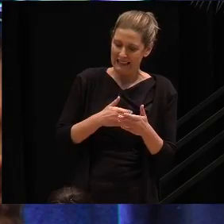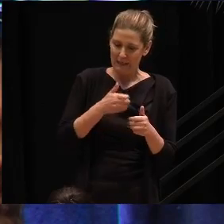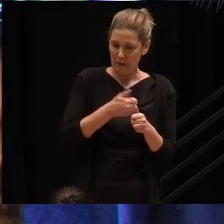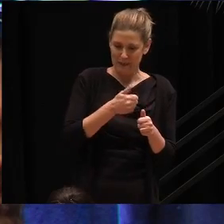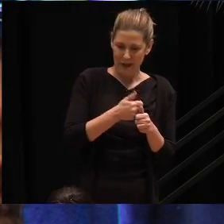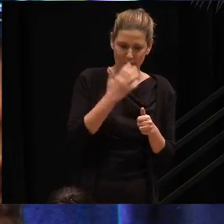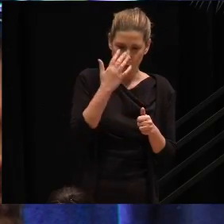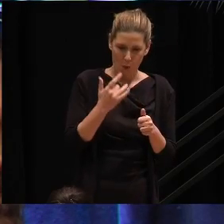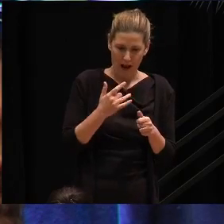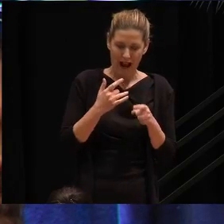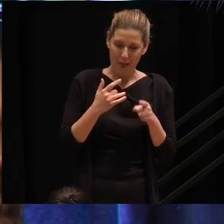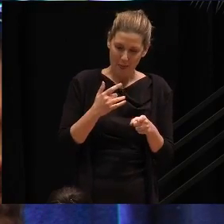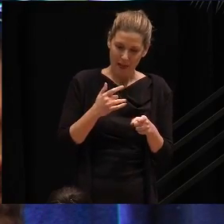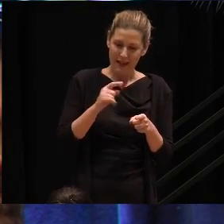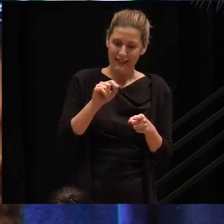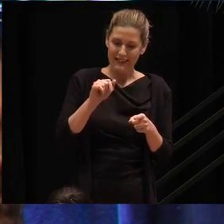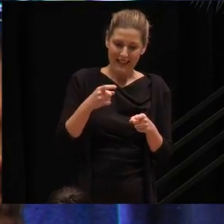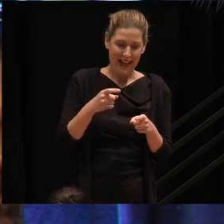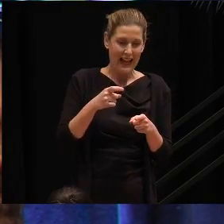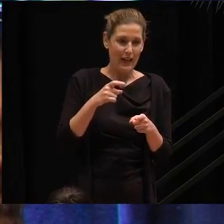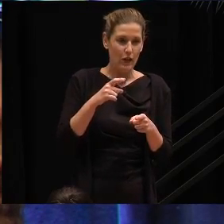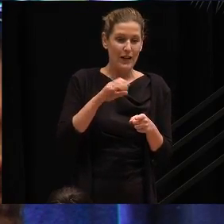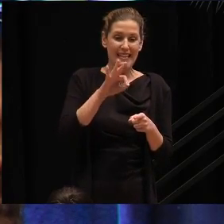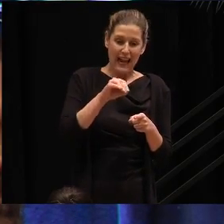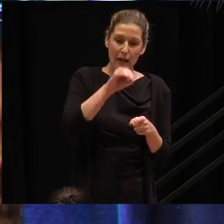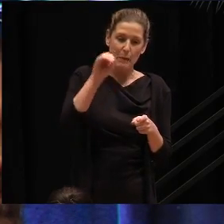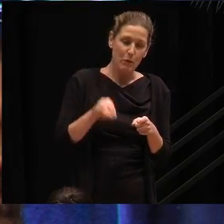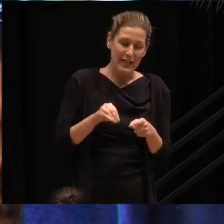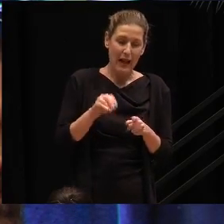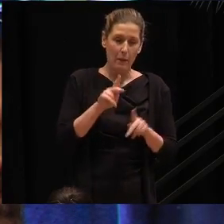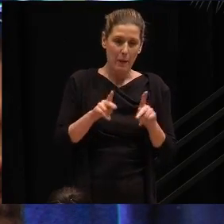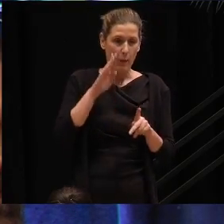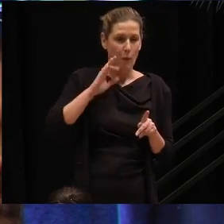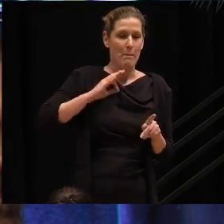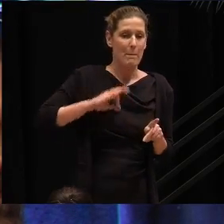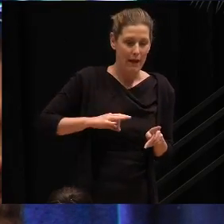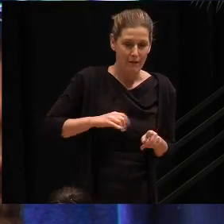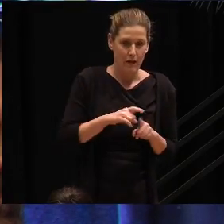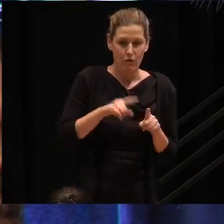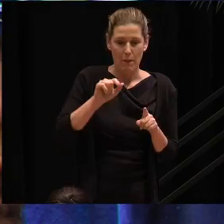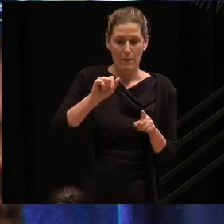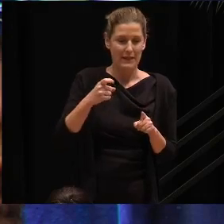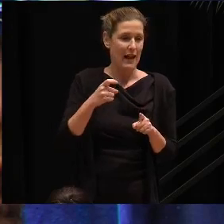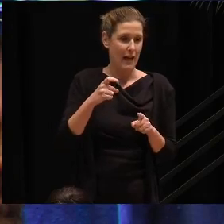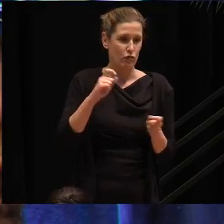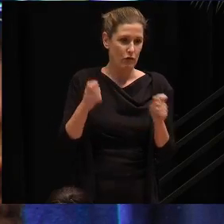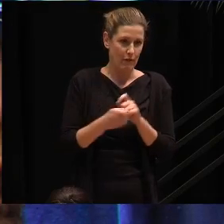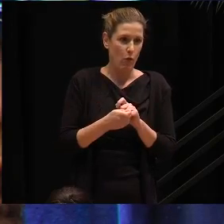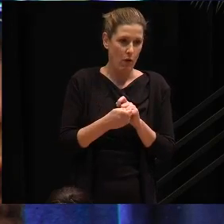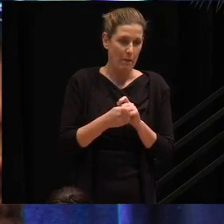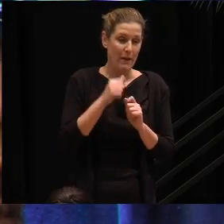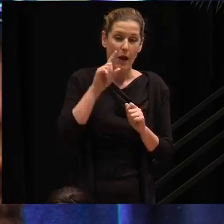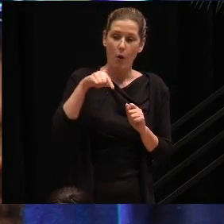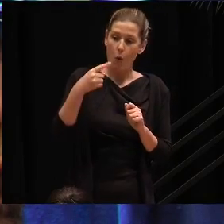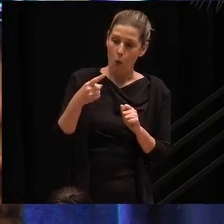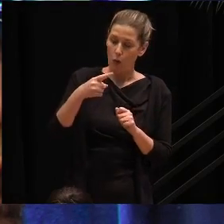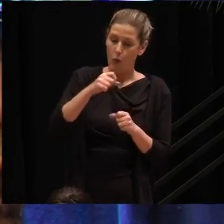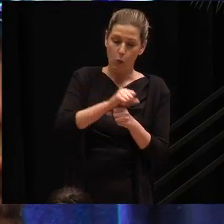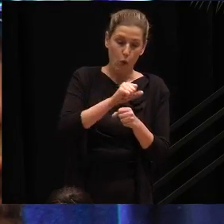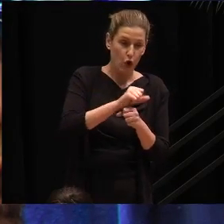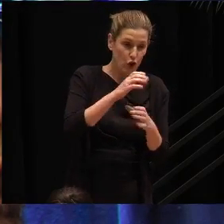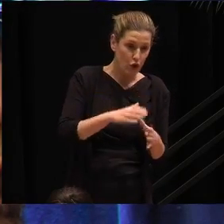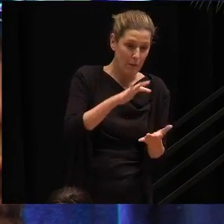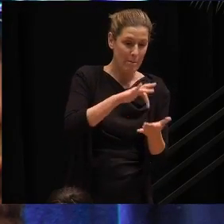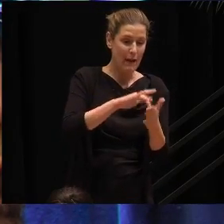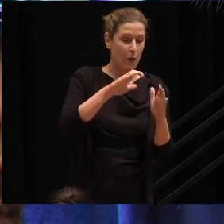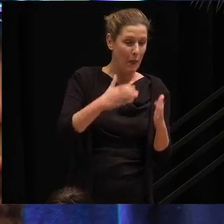themselves, because it's 90% of the people will benefit from tax relief. Not only are the folks that are working, the middle class, but the businesses that they